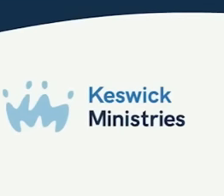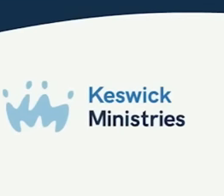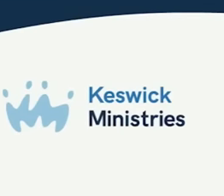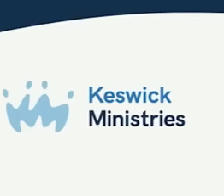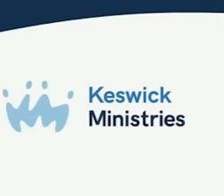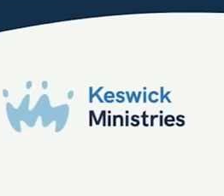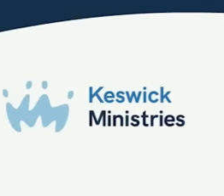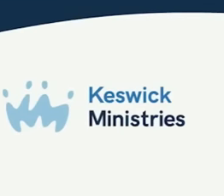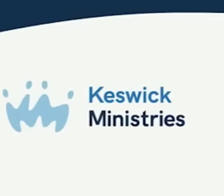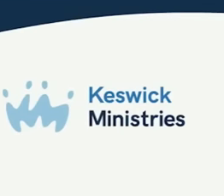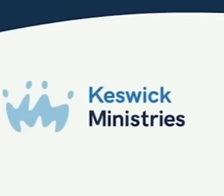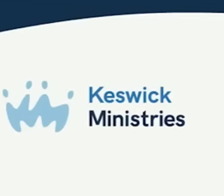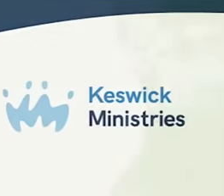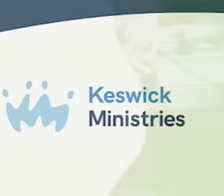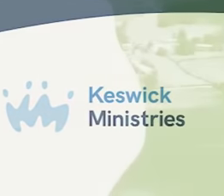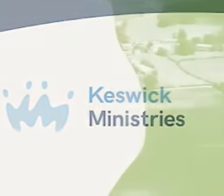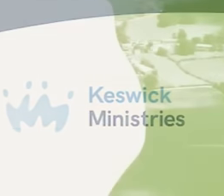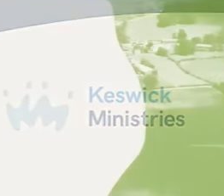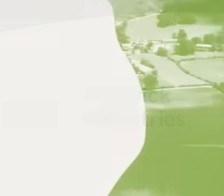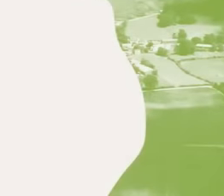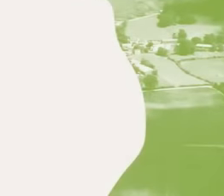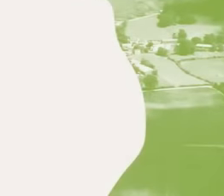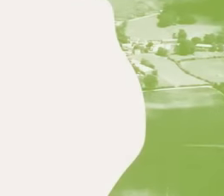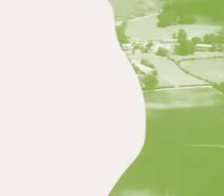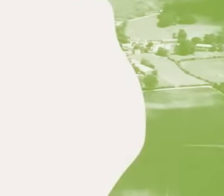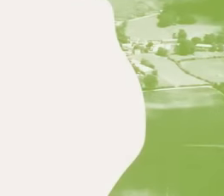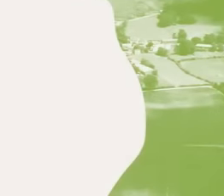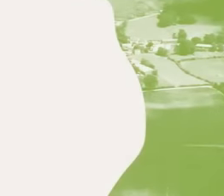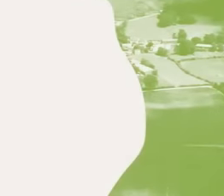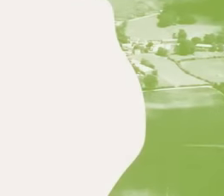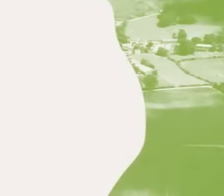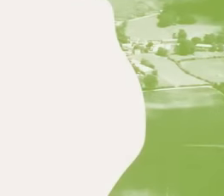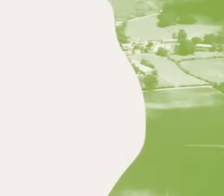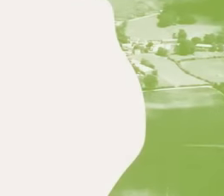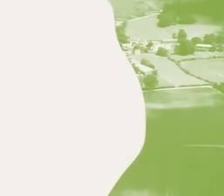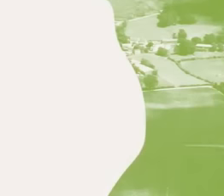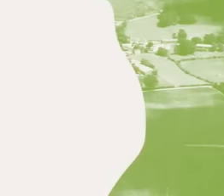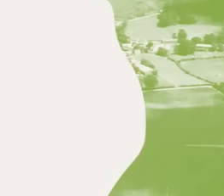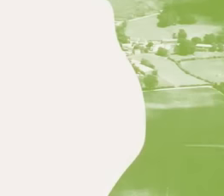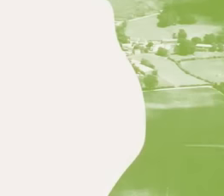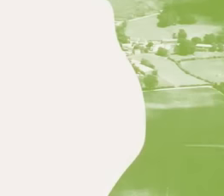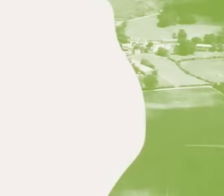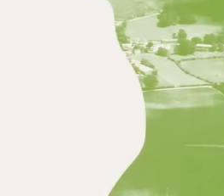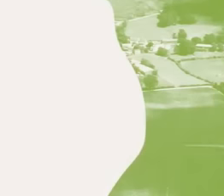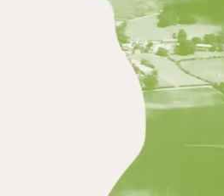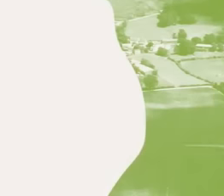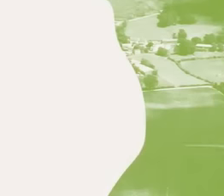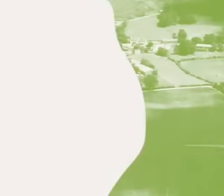ever was of love and kindness. How